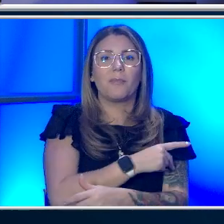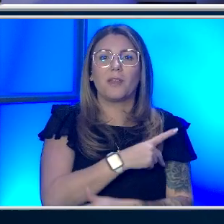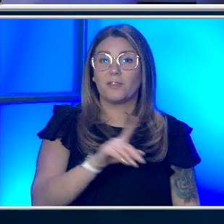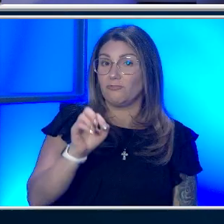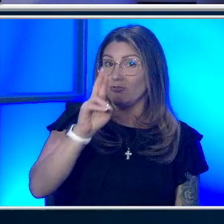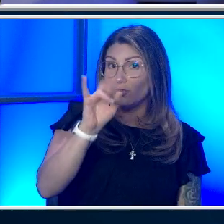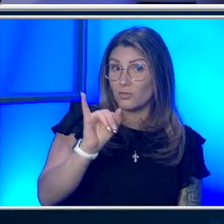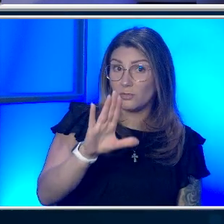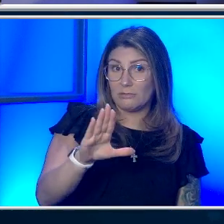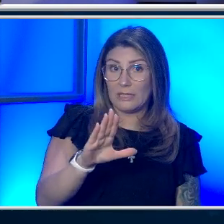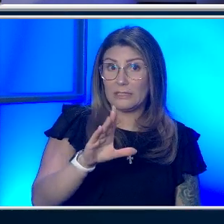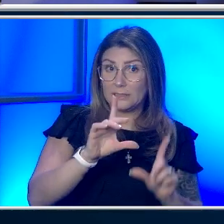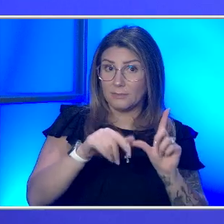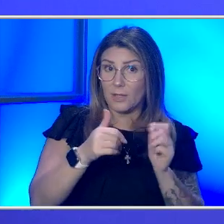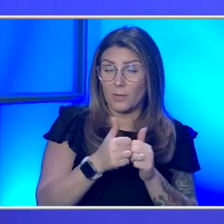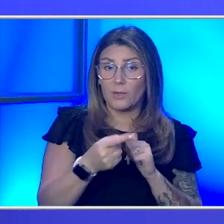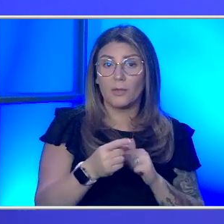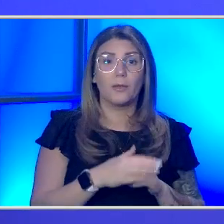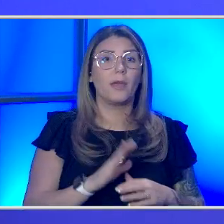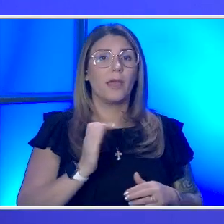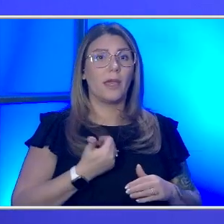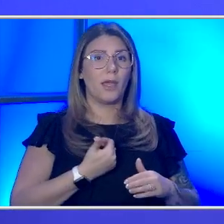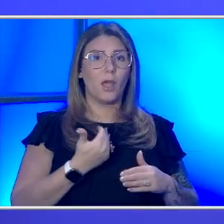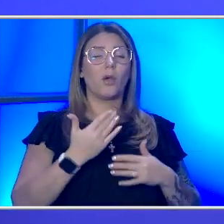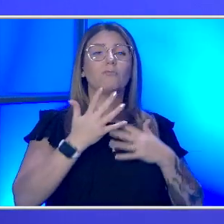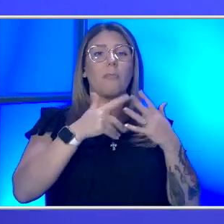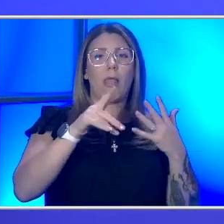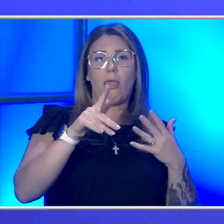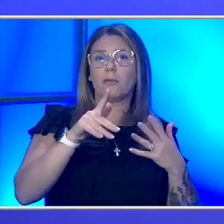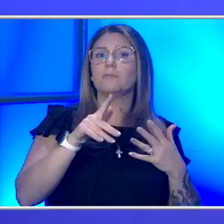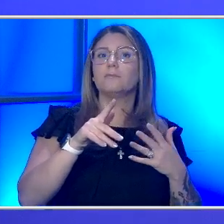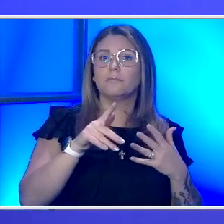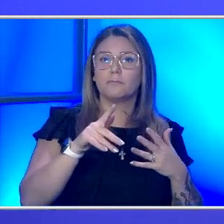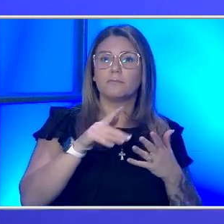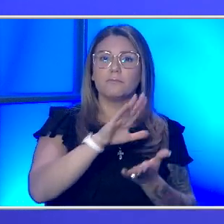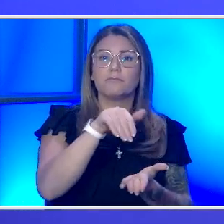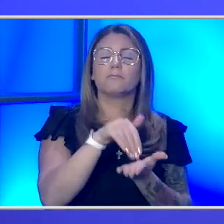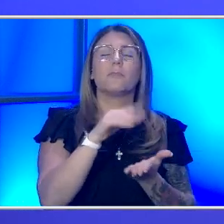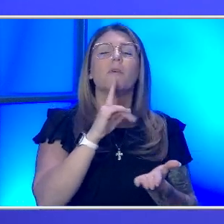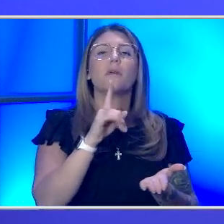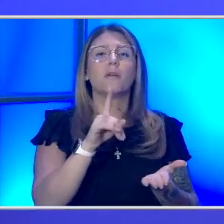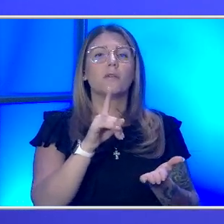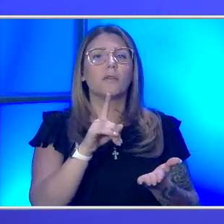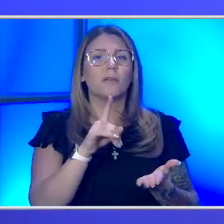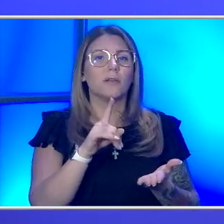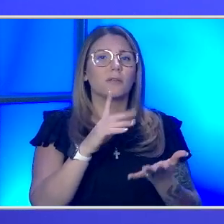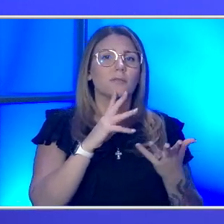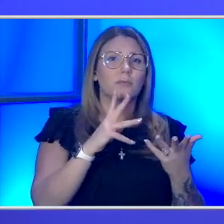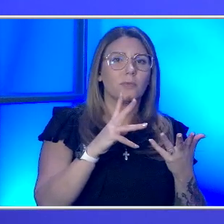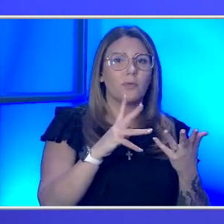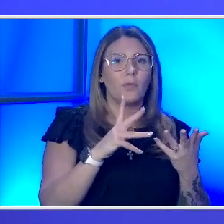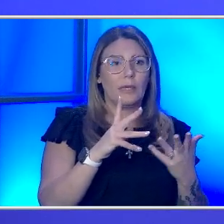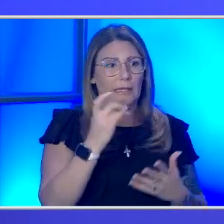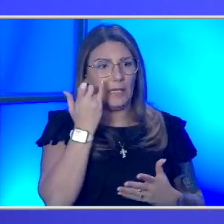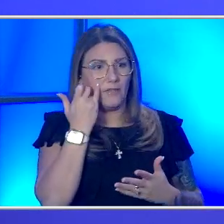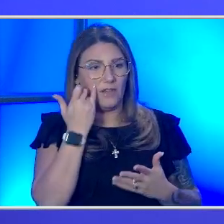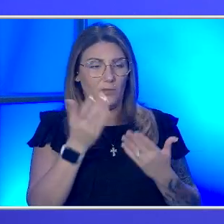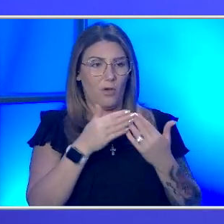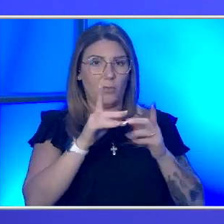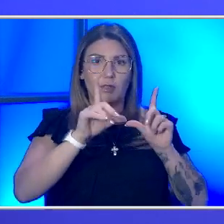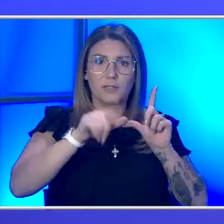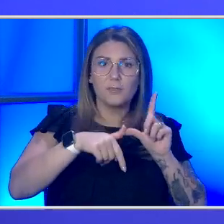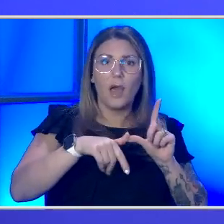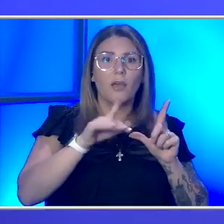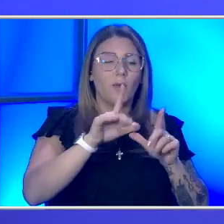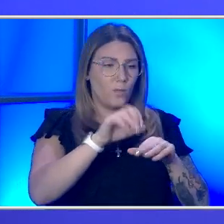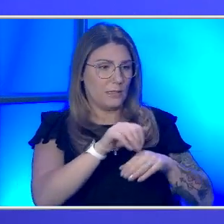then. Yes, our blood bank does an excellent job of getting nearly expired units where they need to go. They keep close eye on